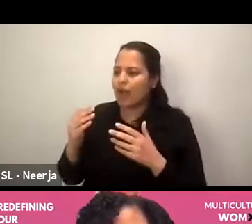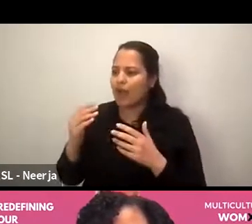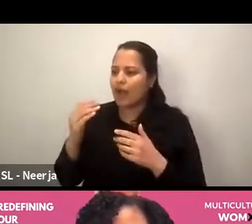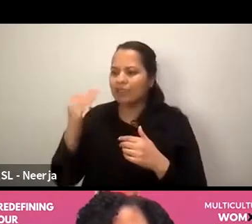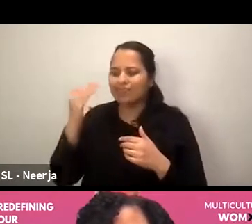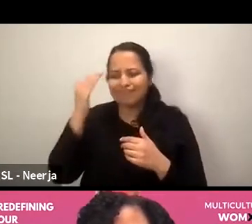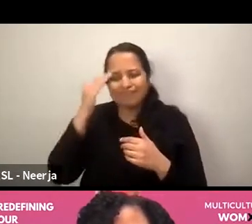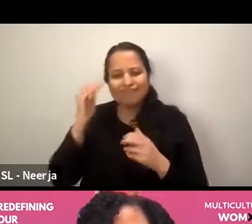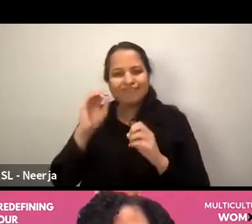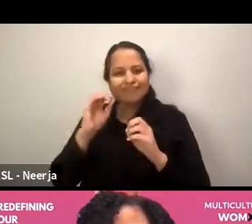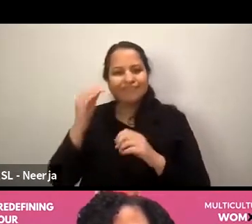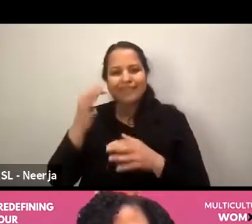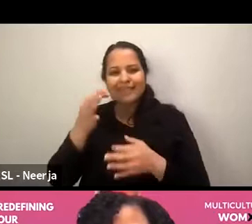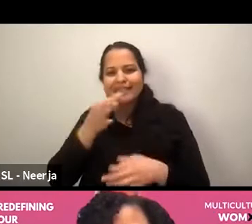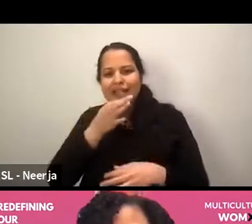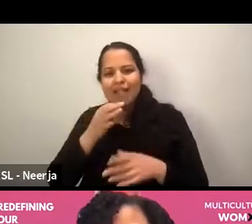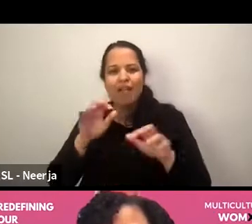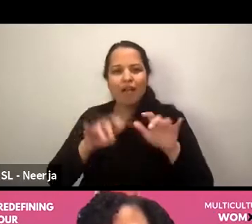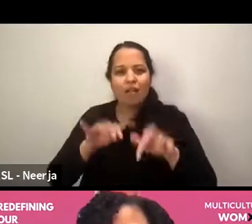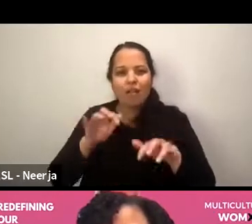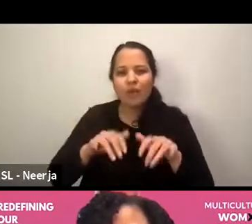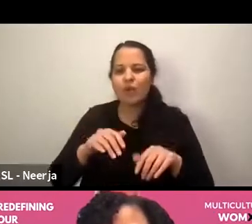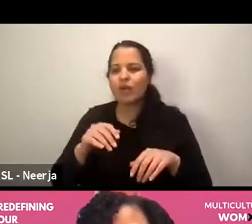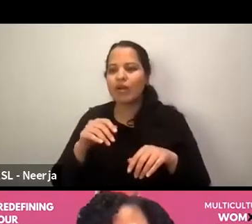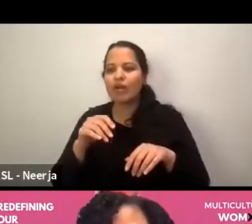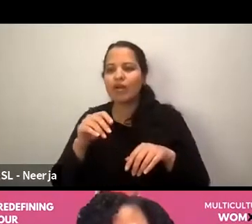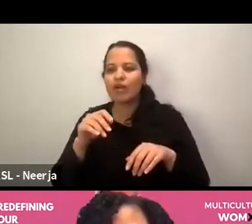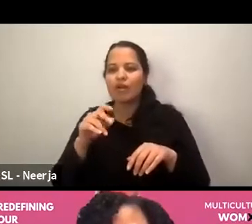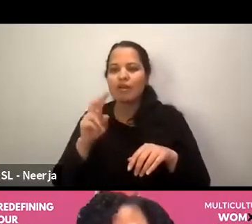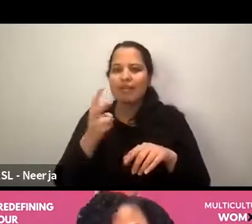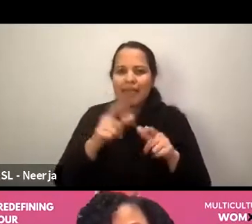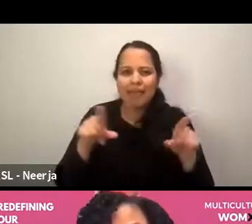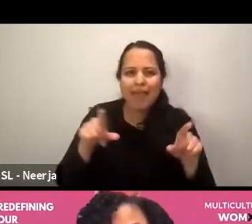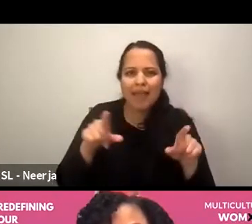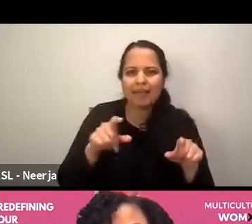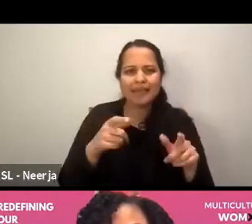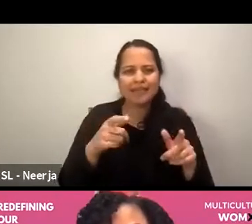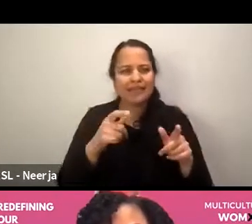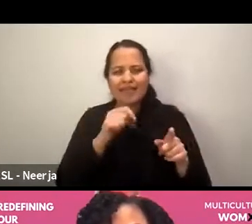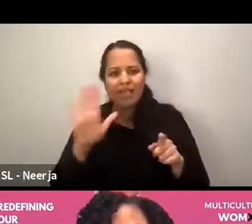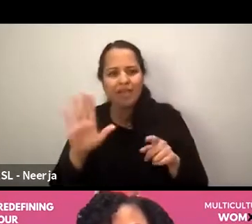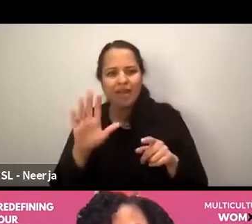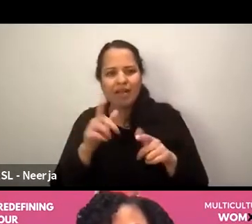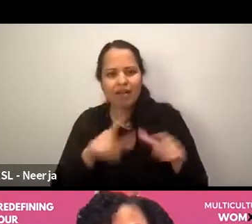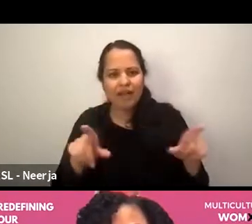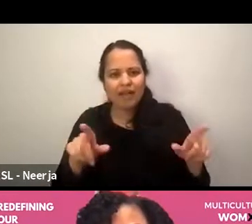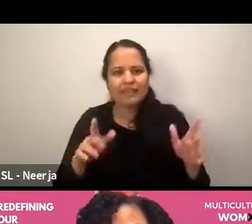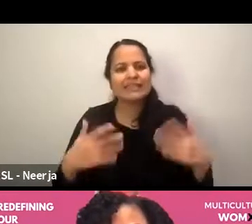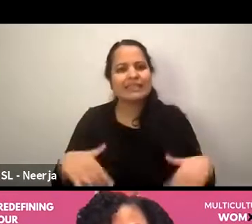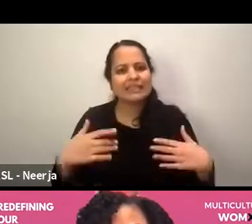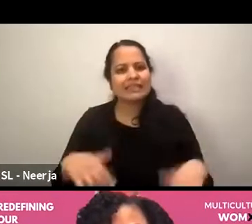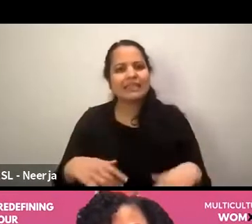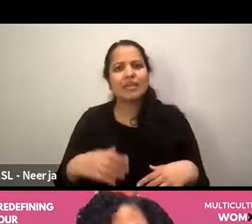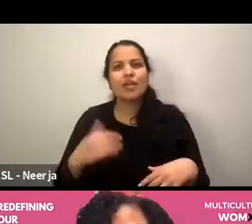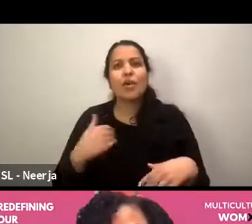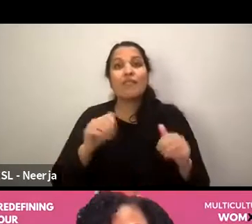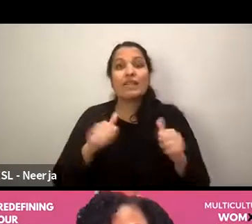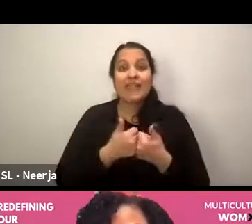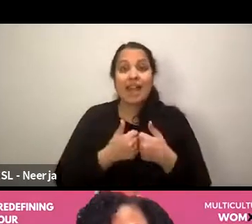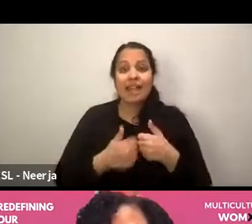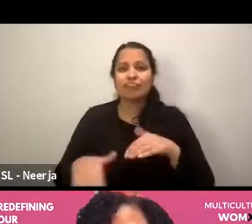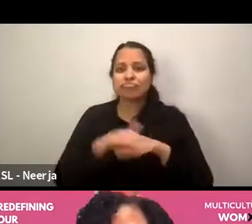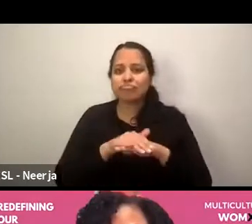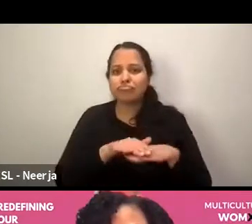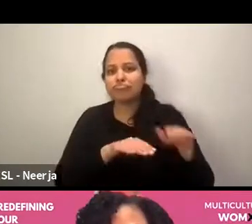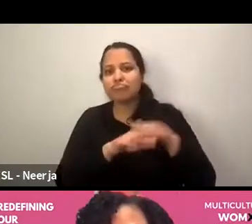a language that they may not be native. And so what we're seeing, Sue-Ann, is just compounded challenges on top of each